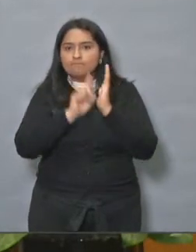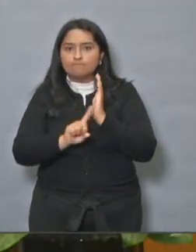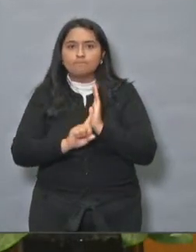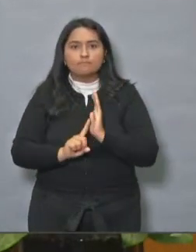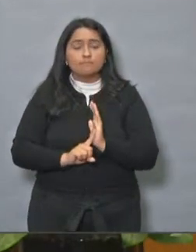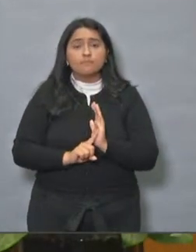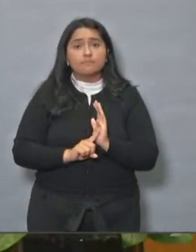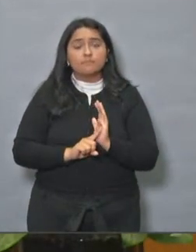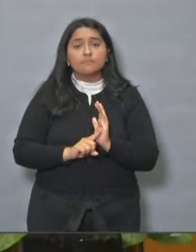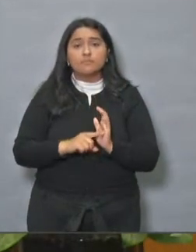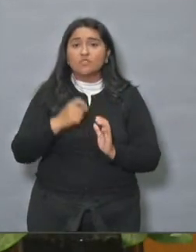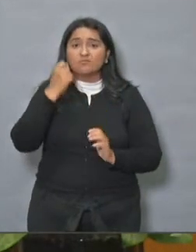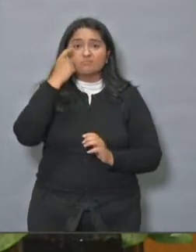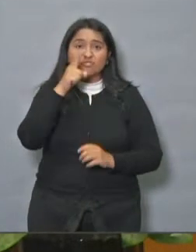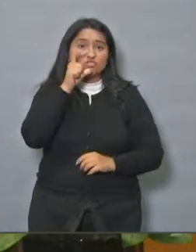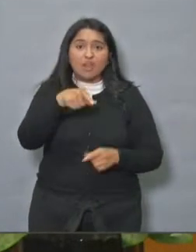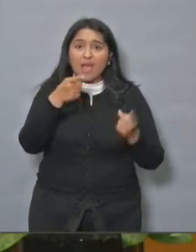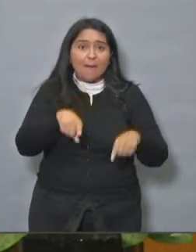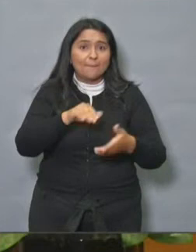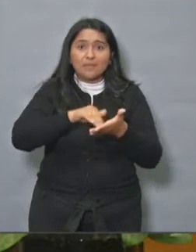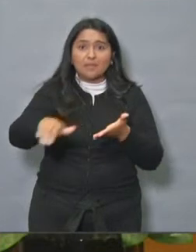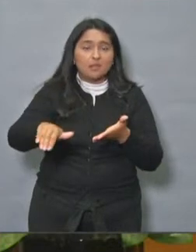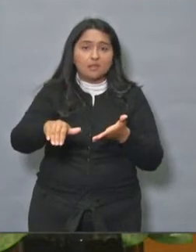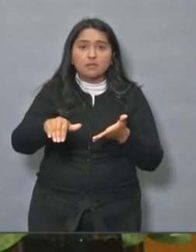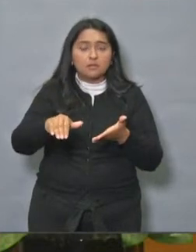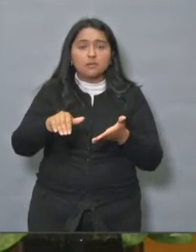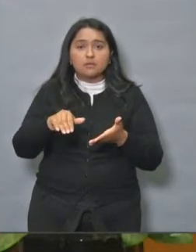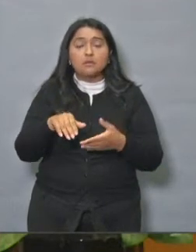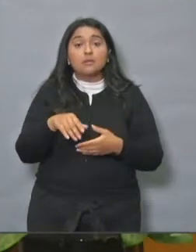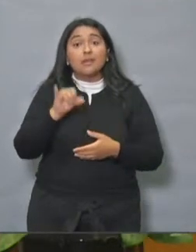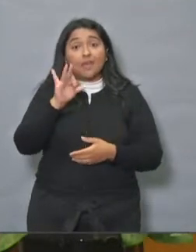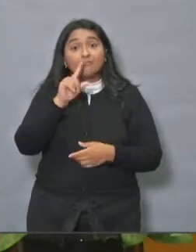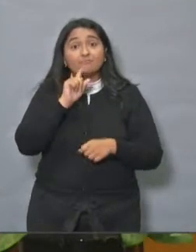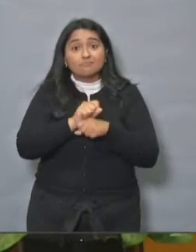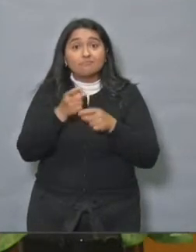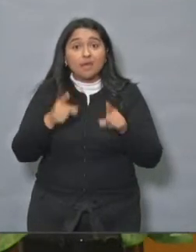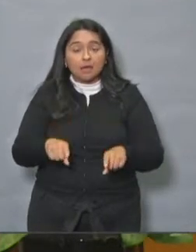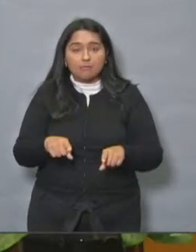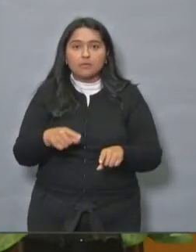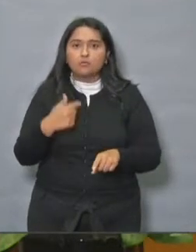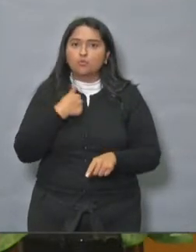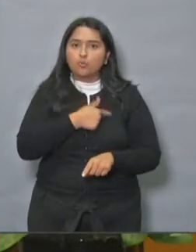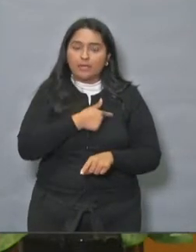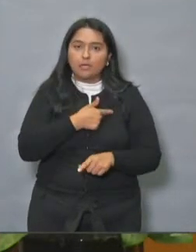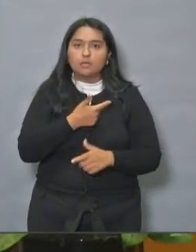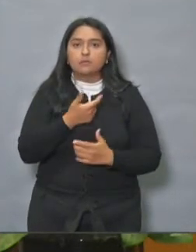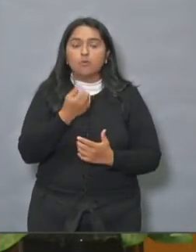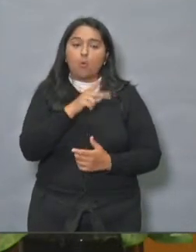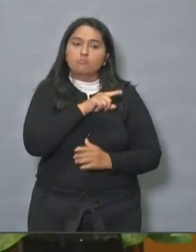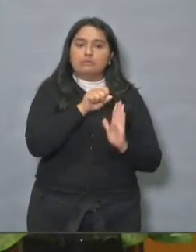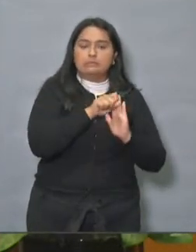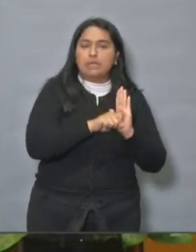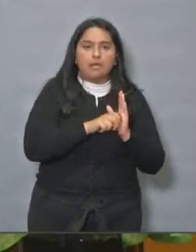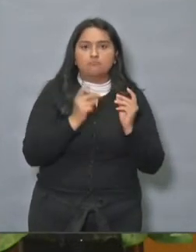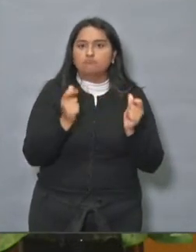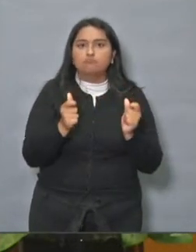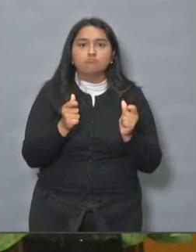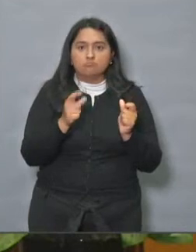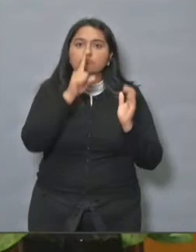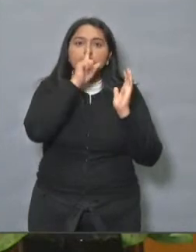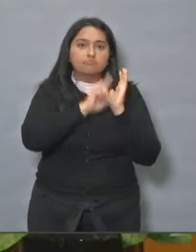not happen, and when it does happen, we promptly, or the state promptly, does in fact